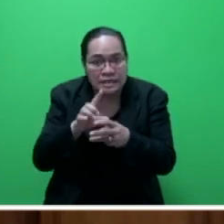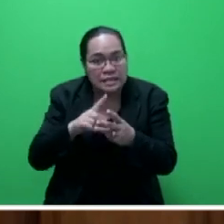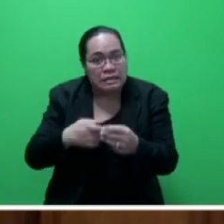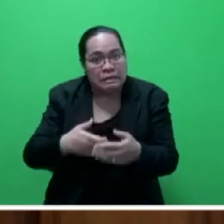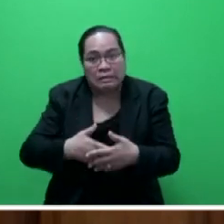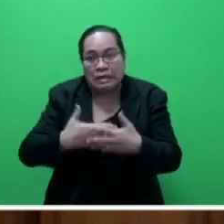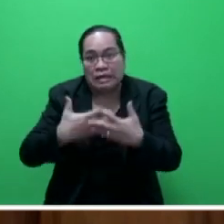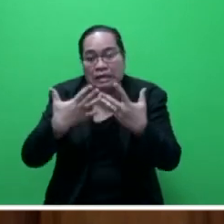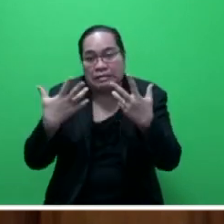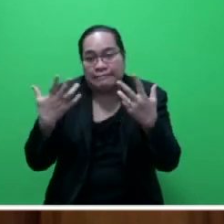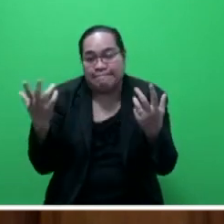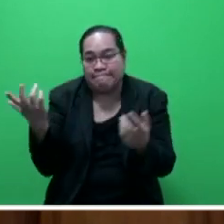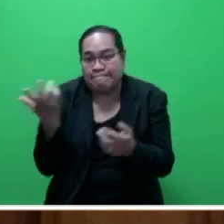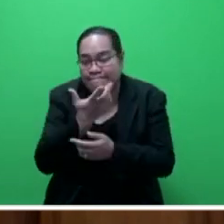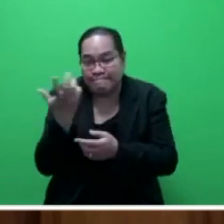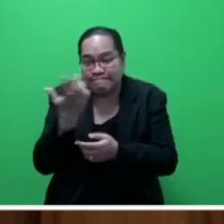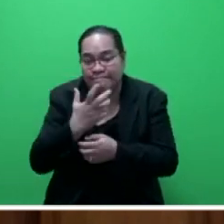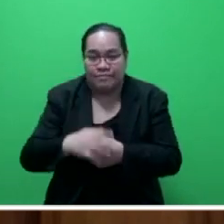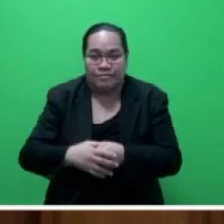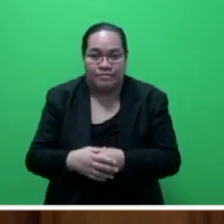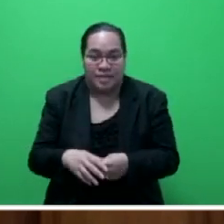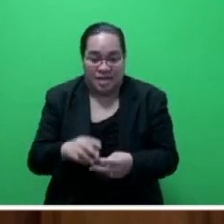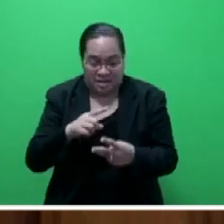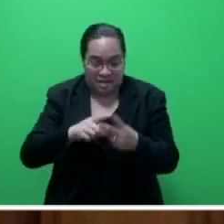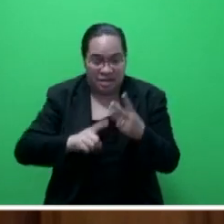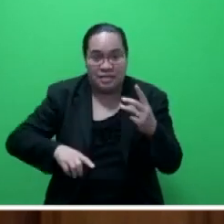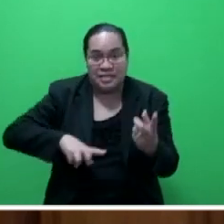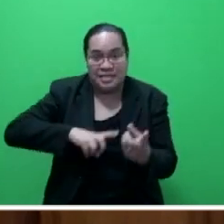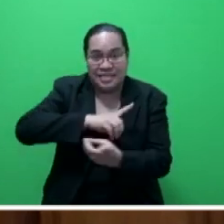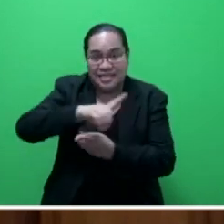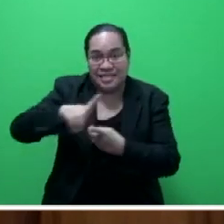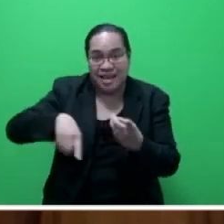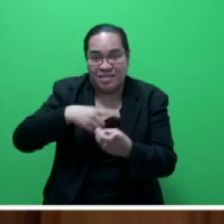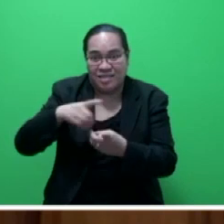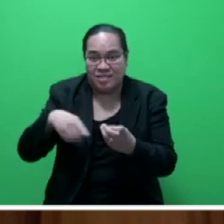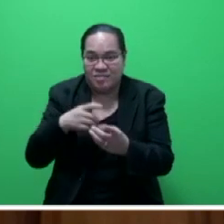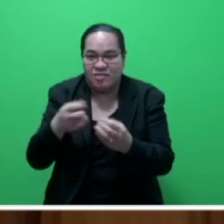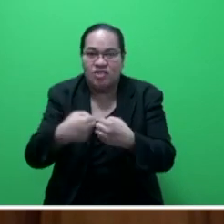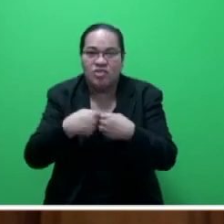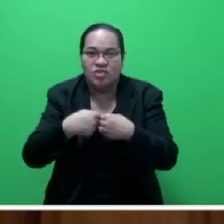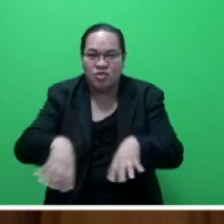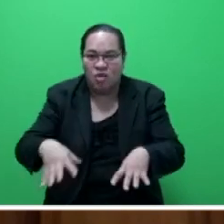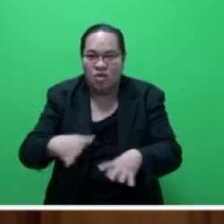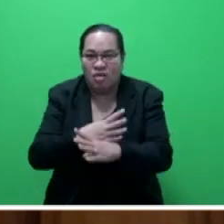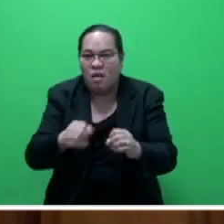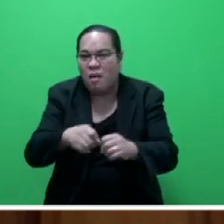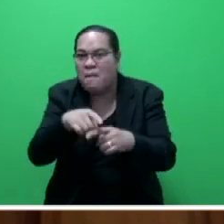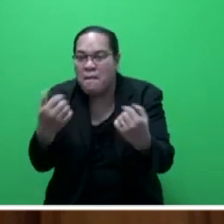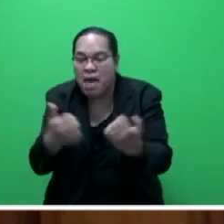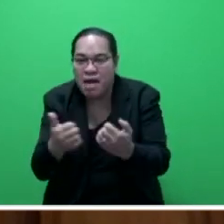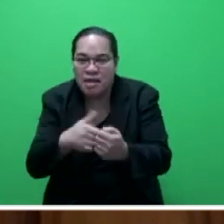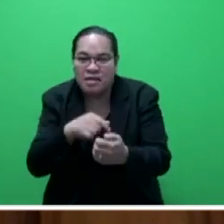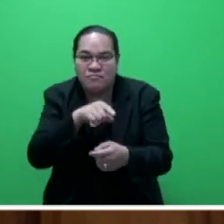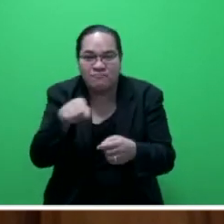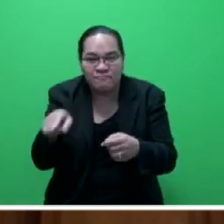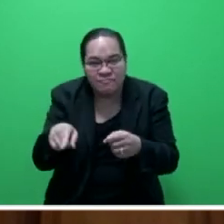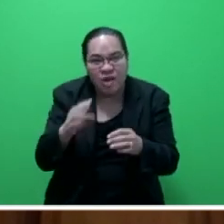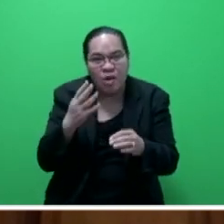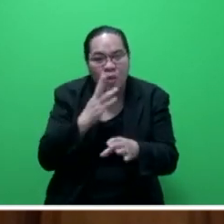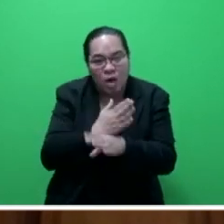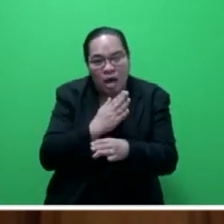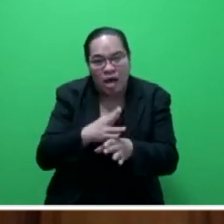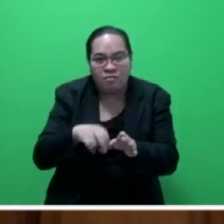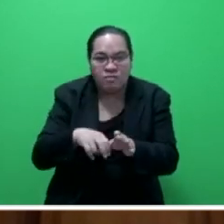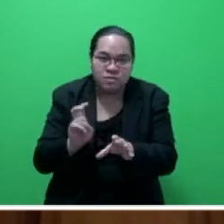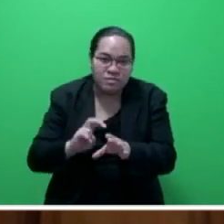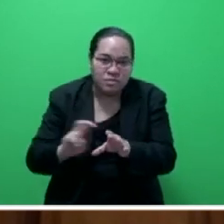devastating. These disasters have left thousands of Fijians jobless, homeless, and